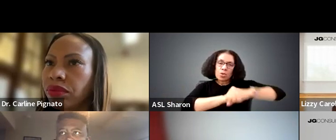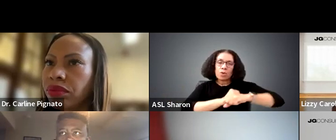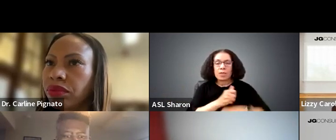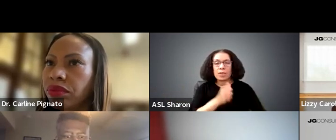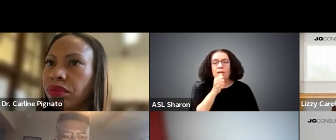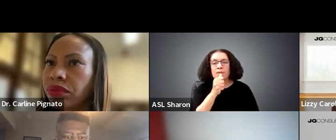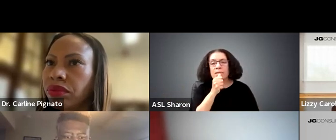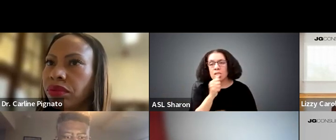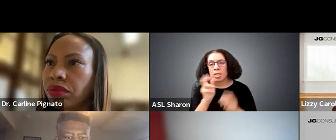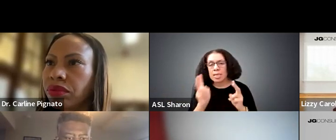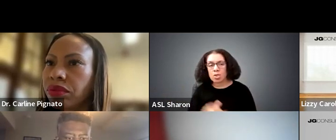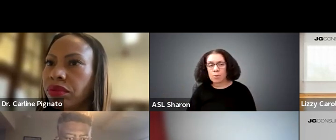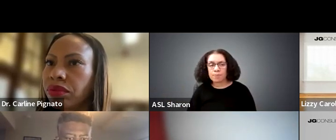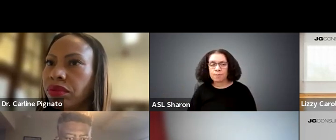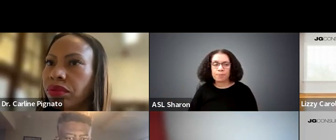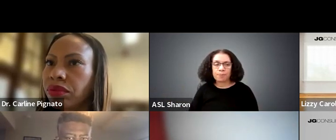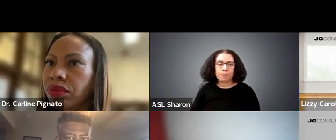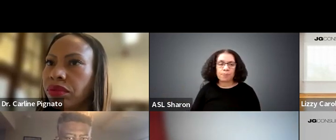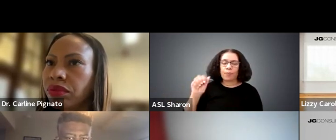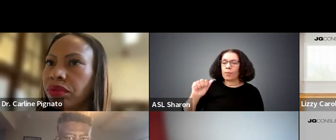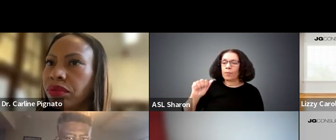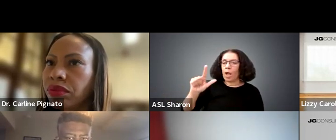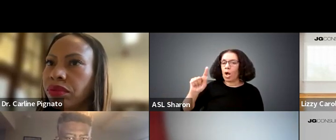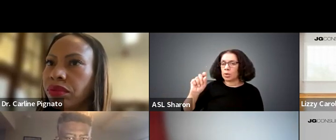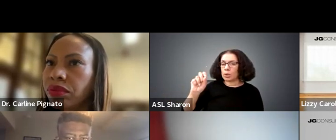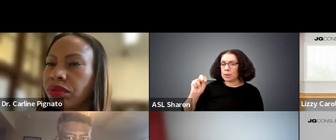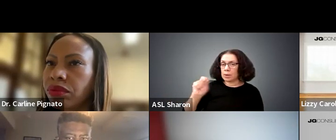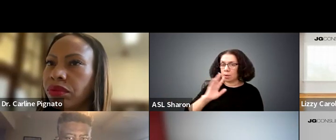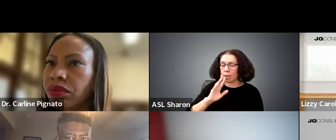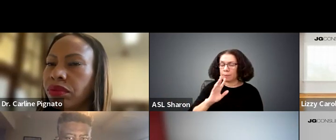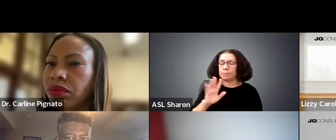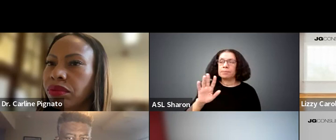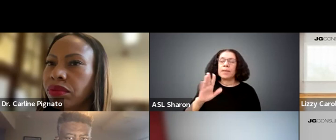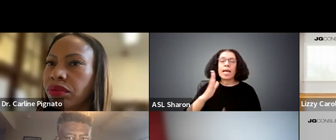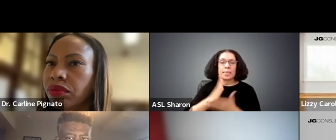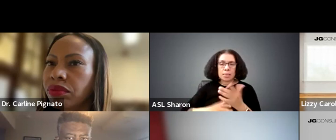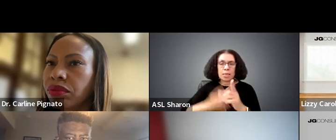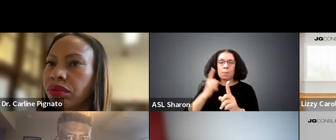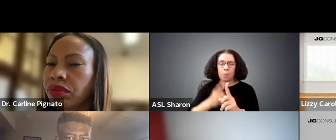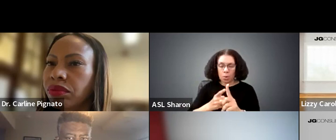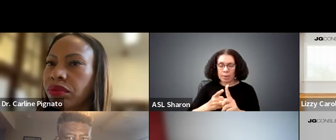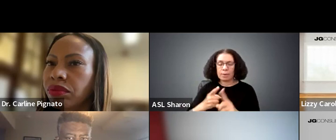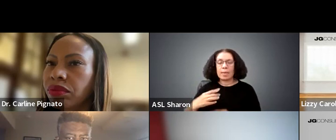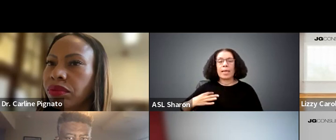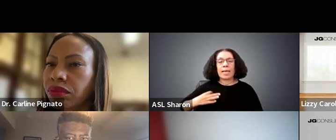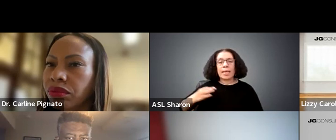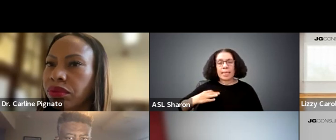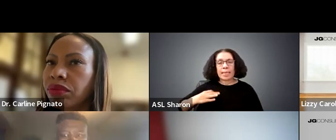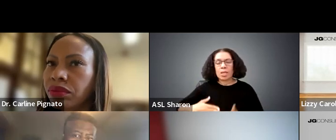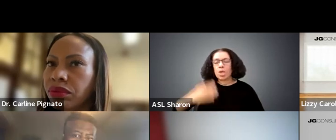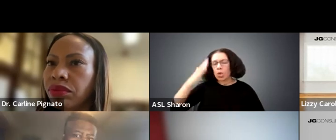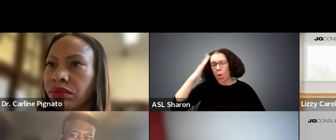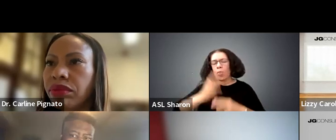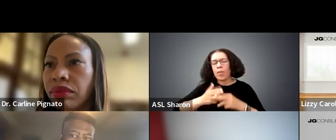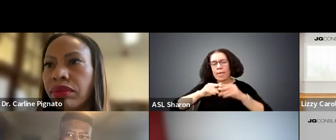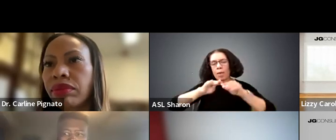applications. Let me respond to the first part of her concern. At some point, absolutely, candidates know their name is going to get out there. Yep.